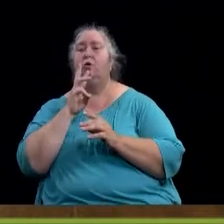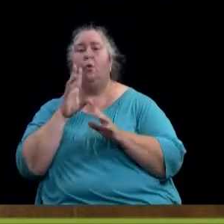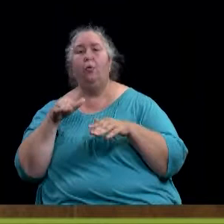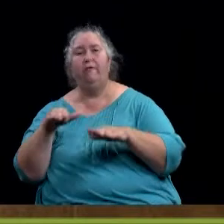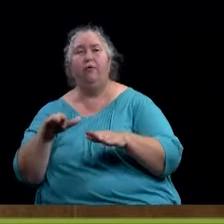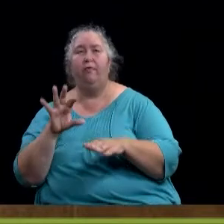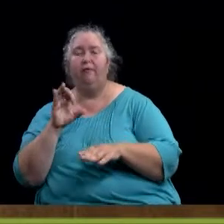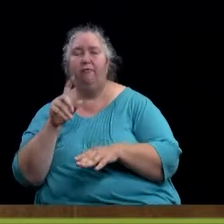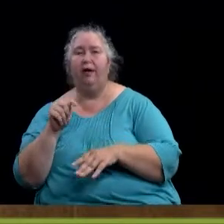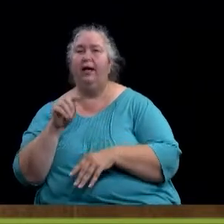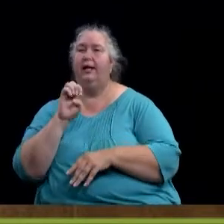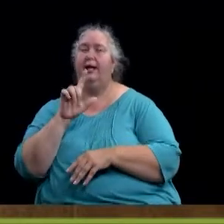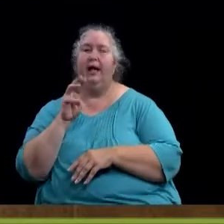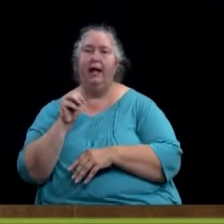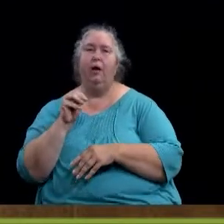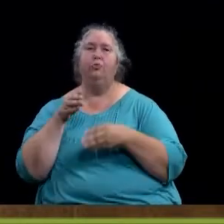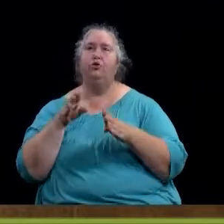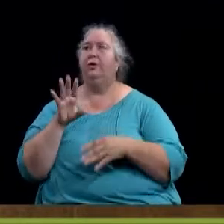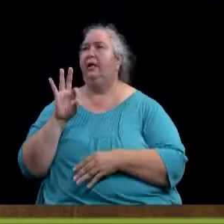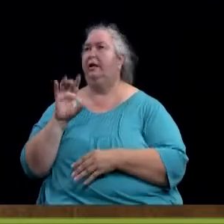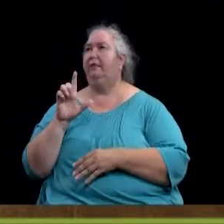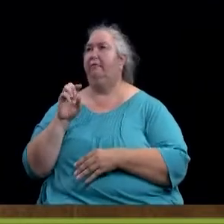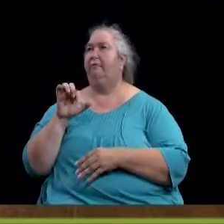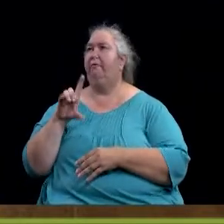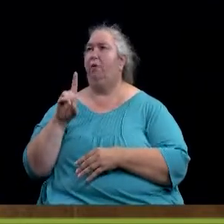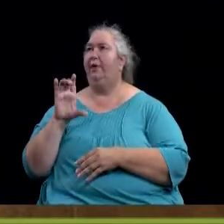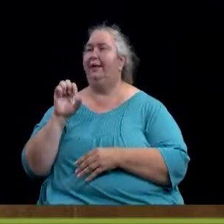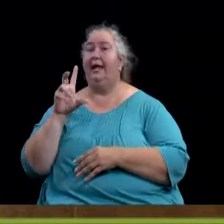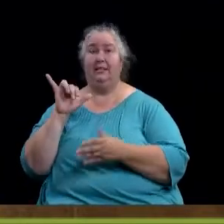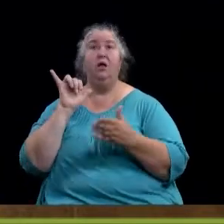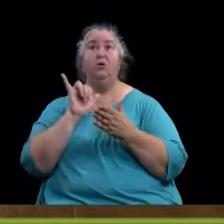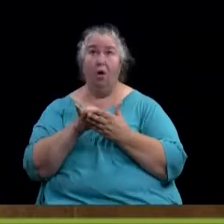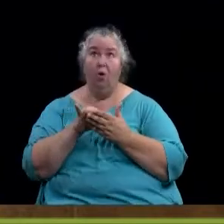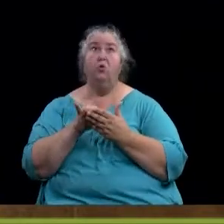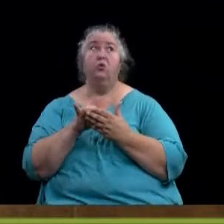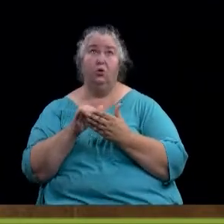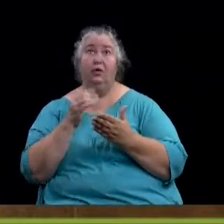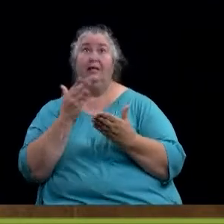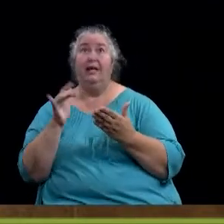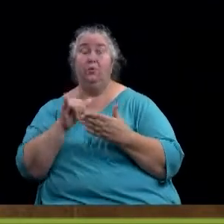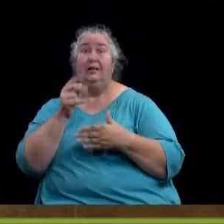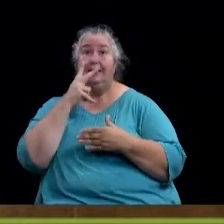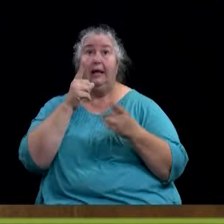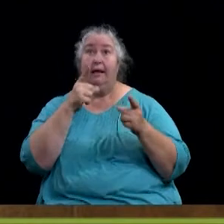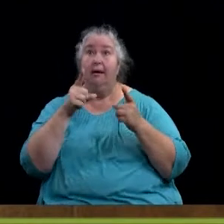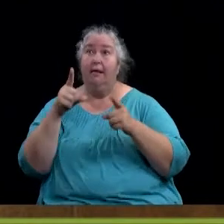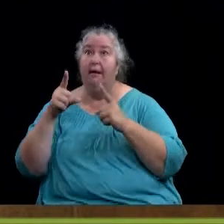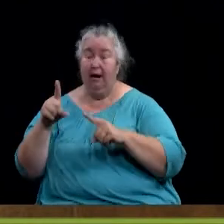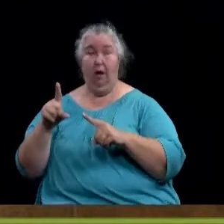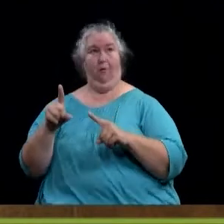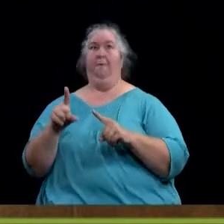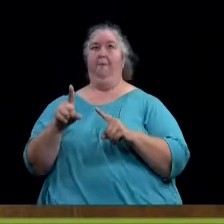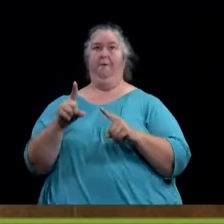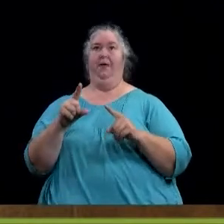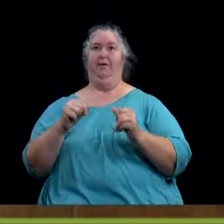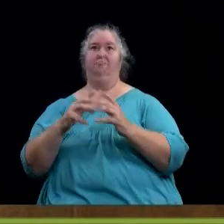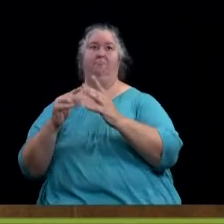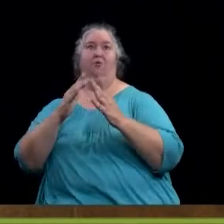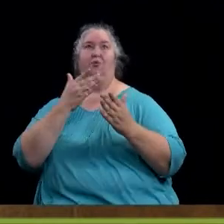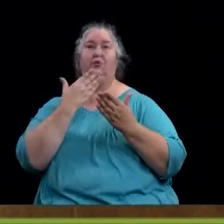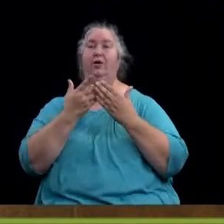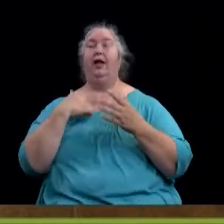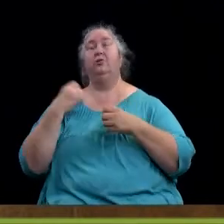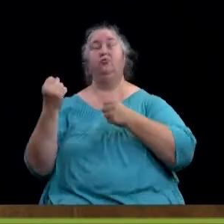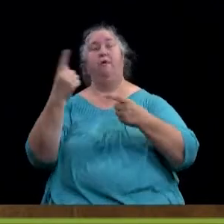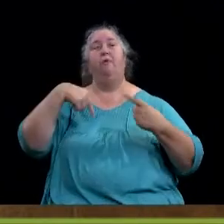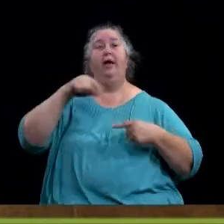tangible projects that we're seeing occurring right before our eyes here. And just driving around downtown, I invite all citizens, just look what's going on